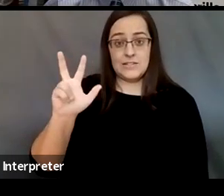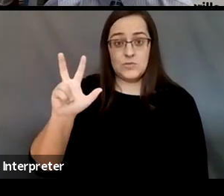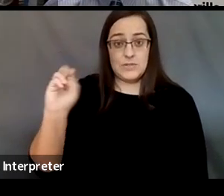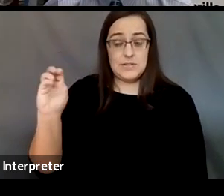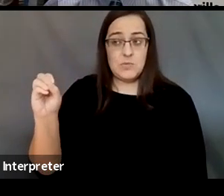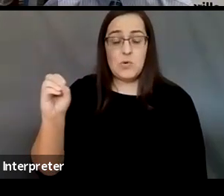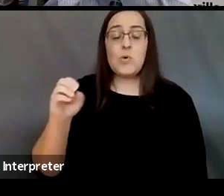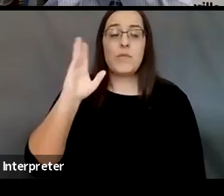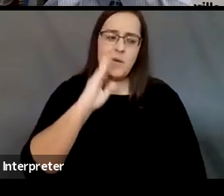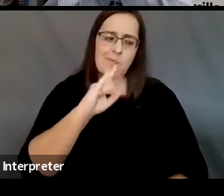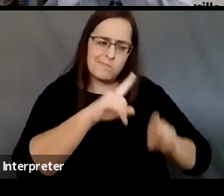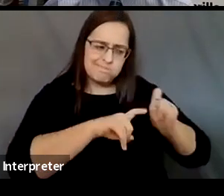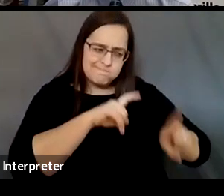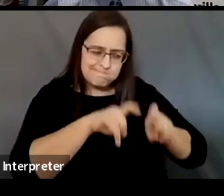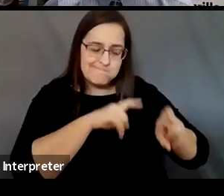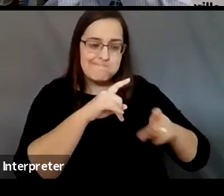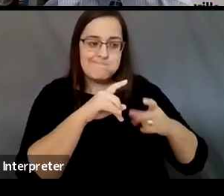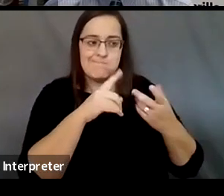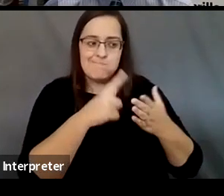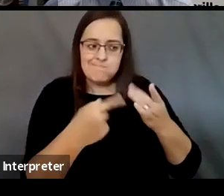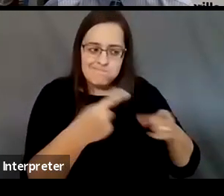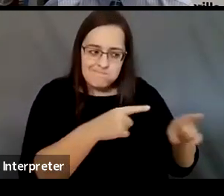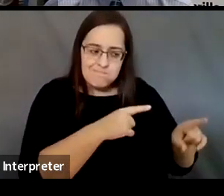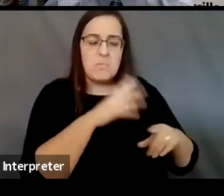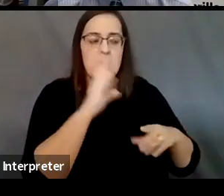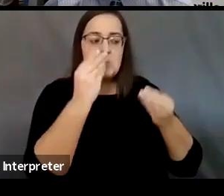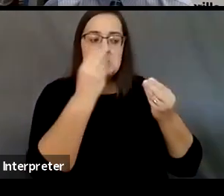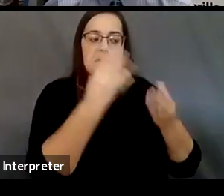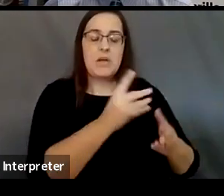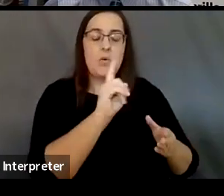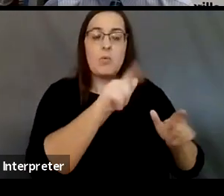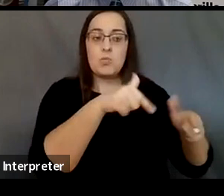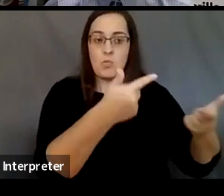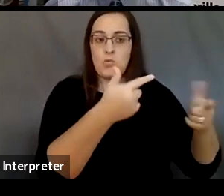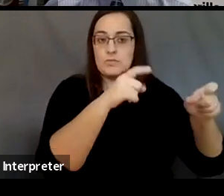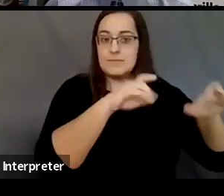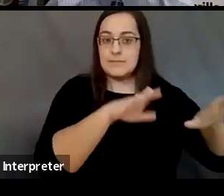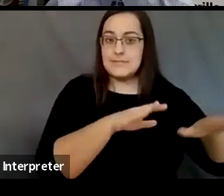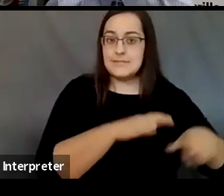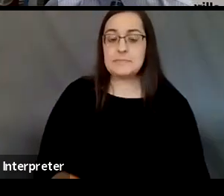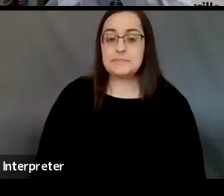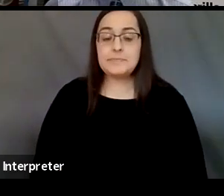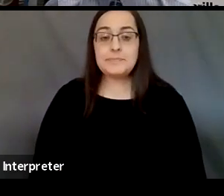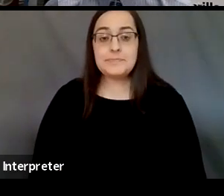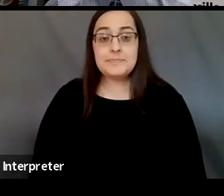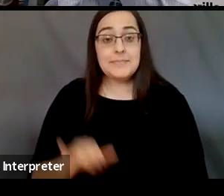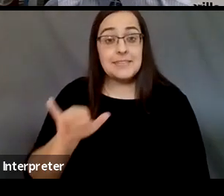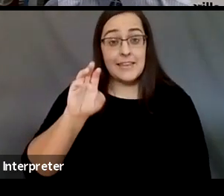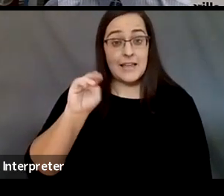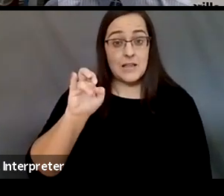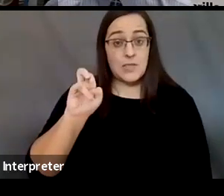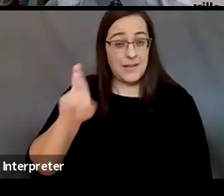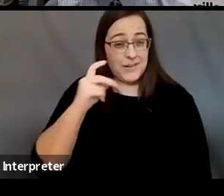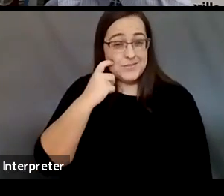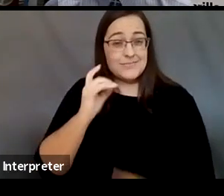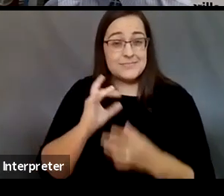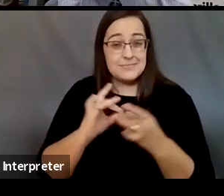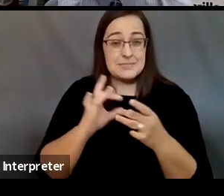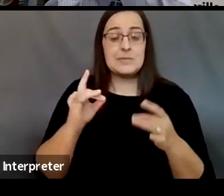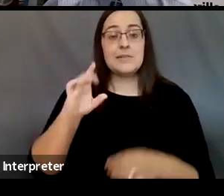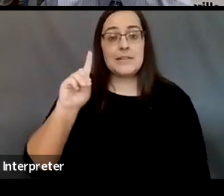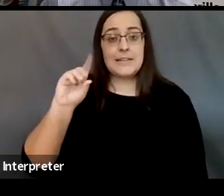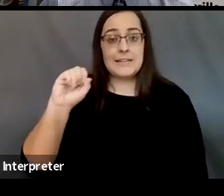378-6300, and our call takers will screen and direct you to the test site. Like Mayor Nelson said, we do constantly evolve